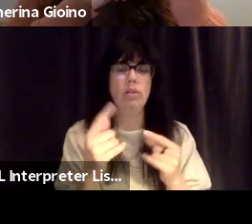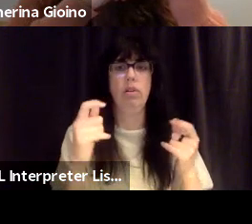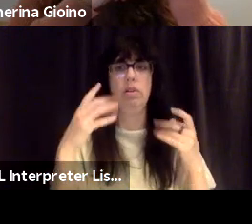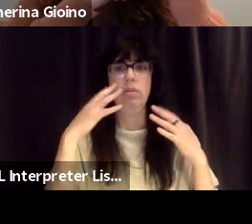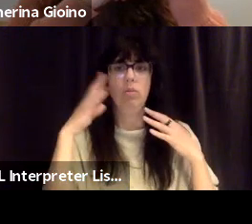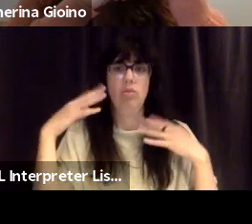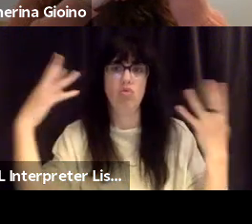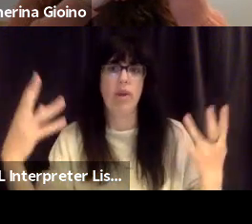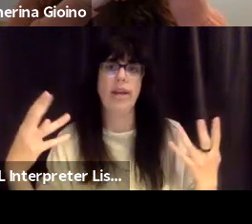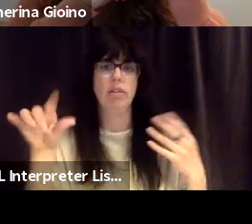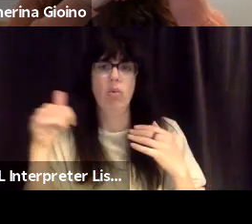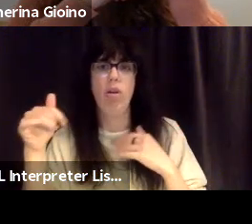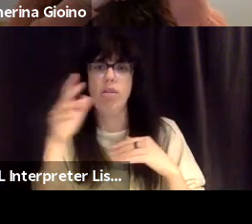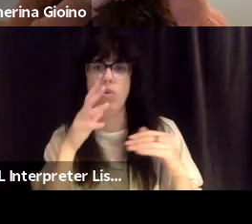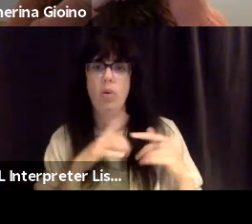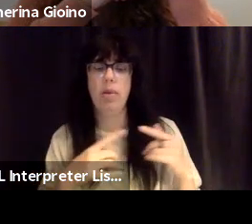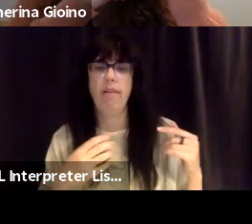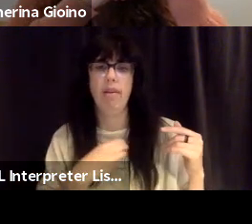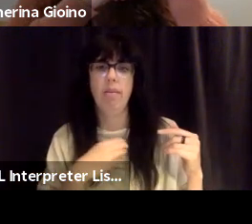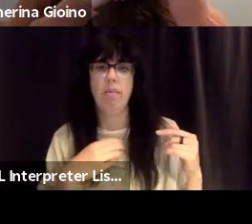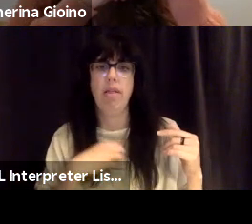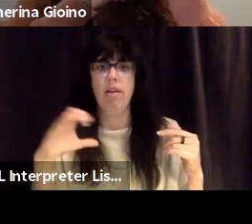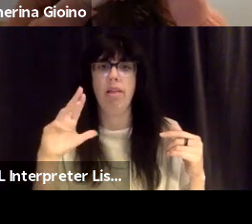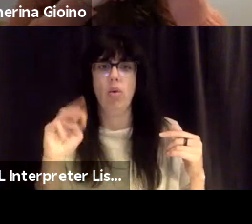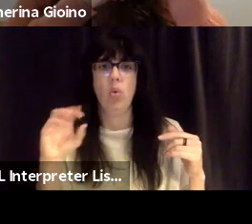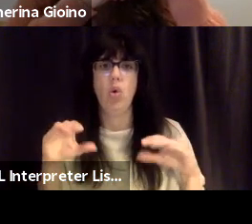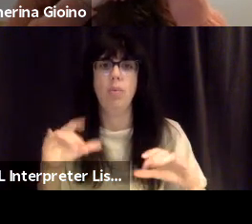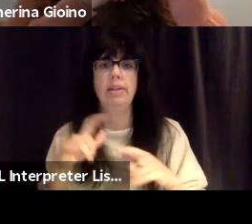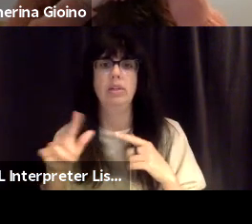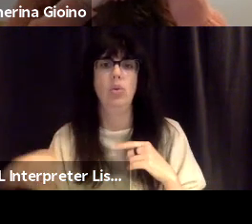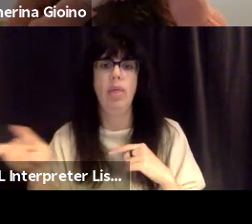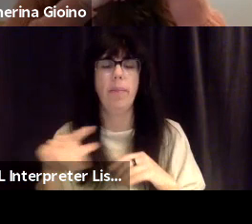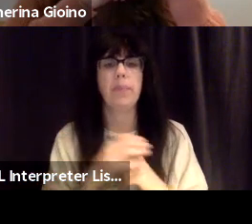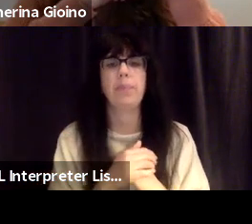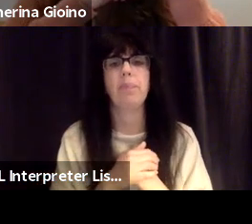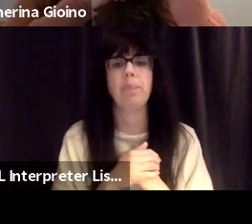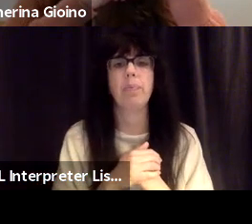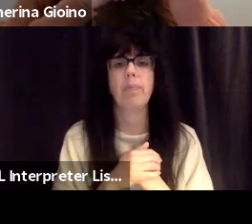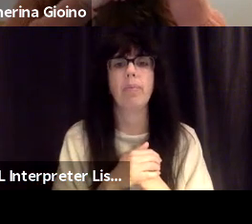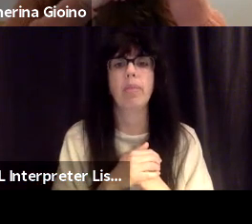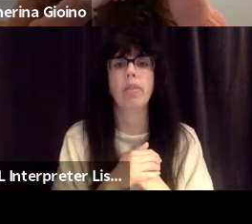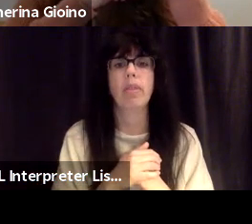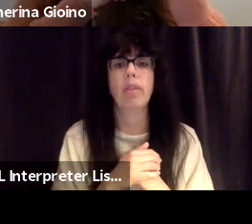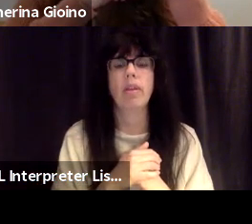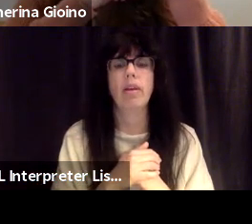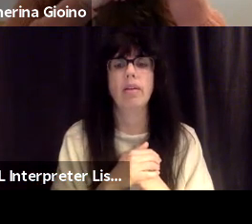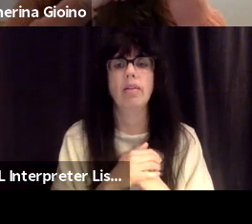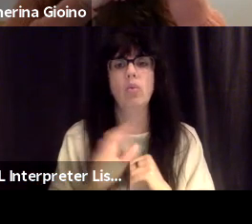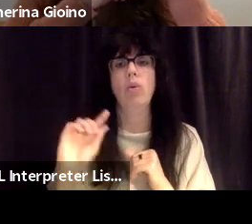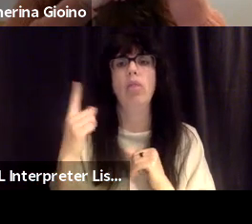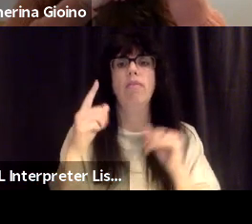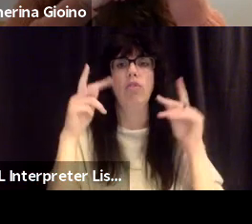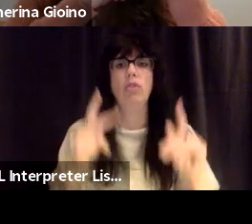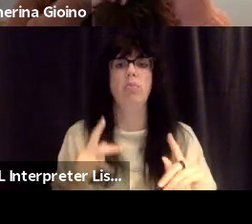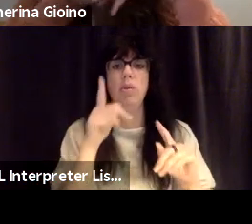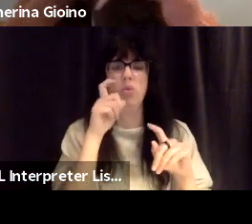what other women have complained Cuomo did to them. And he was the first guy one of the first people who jumped on top